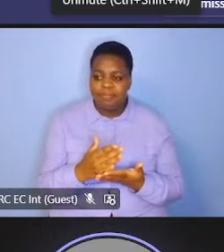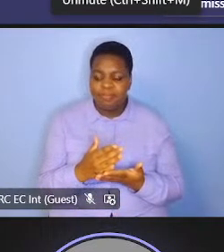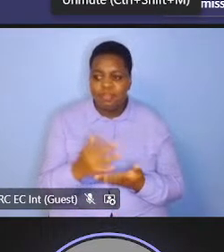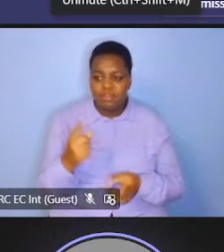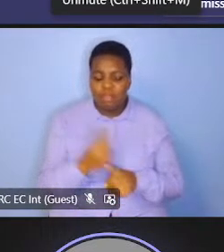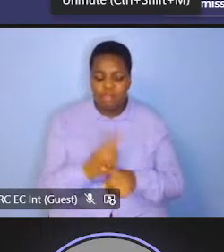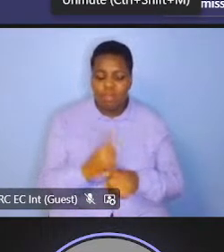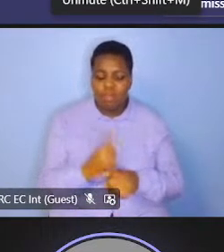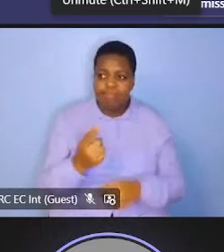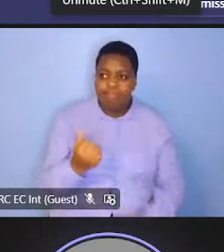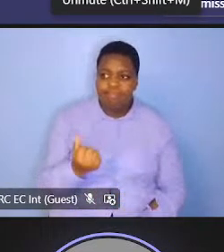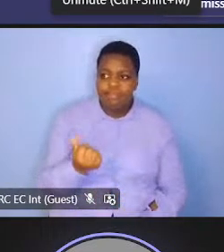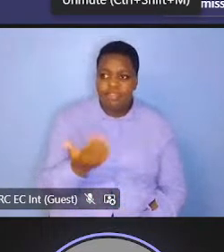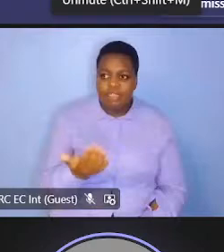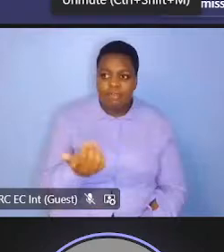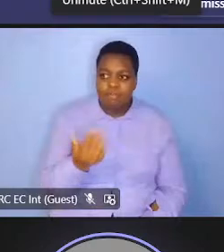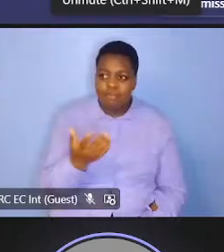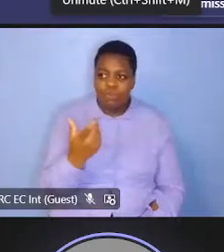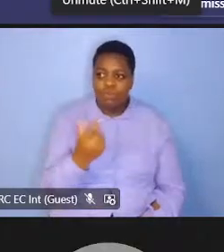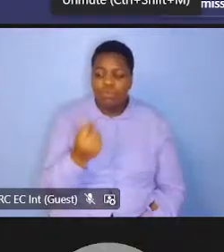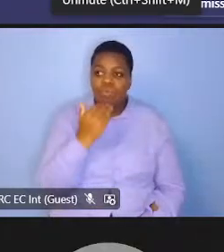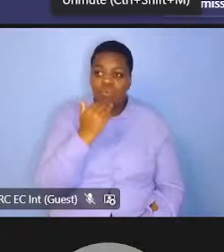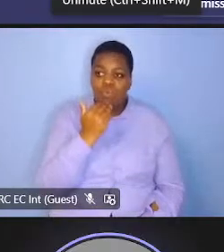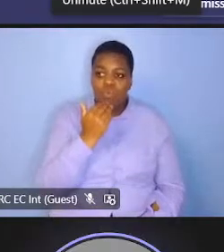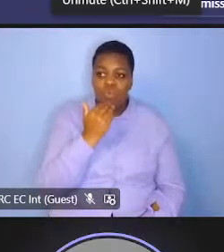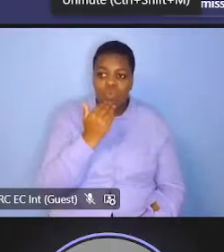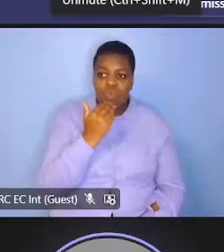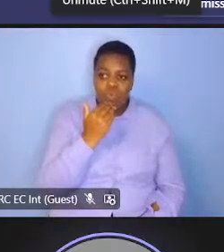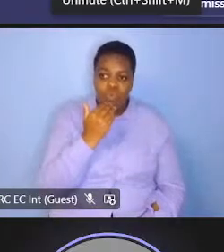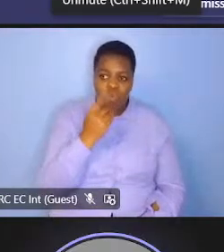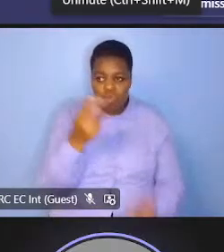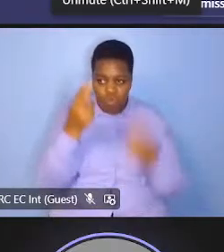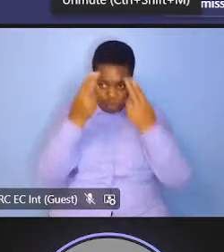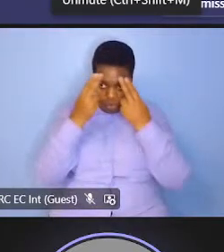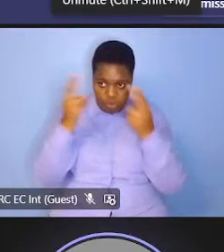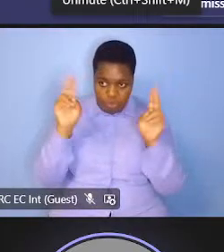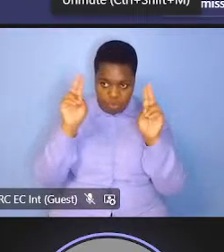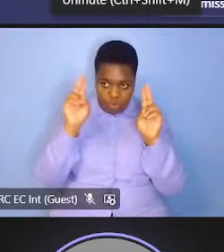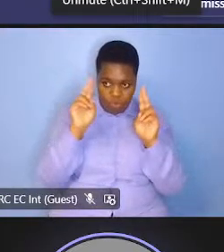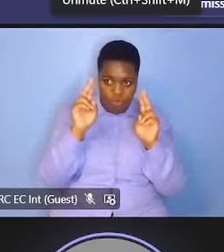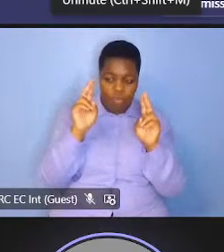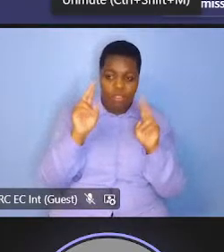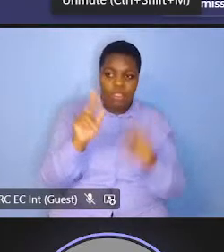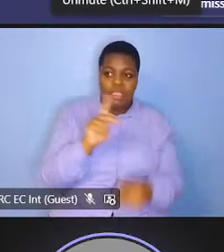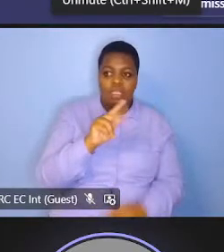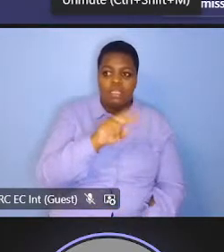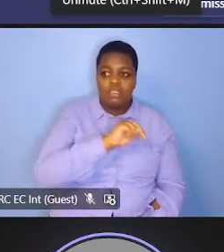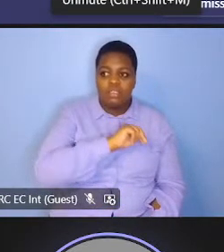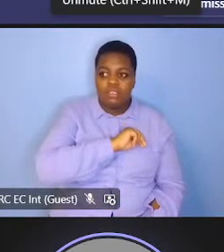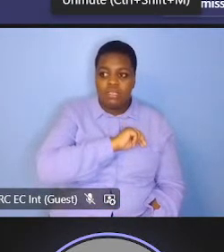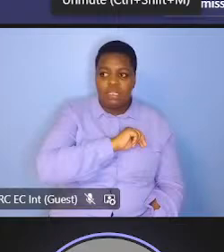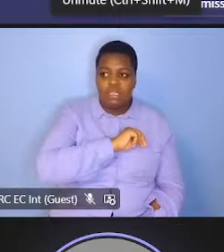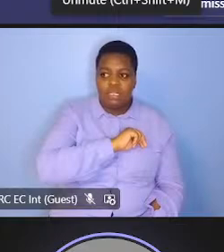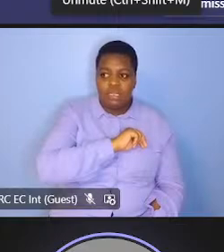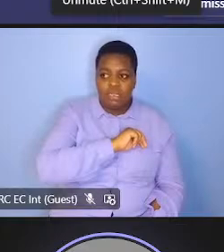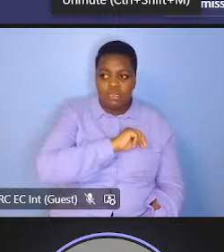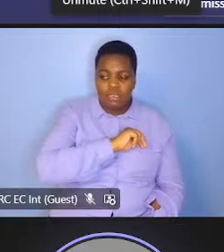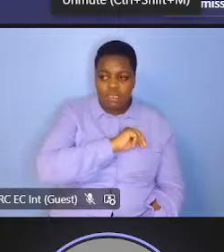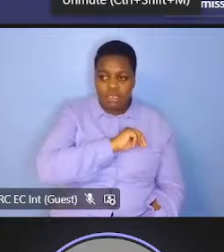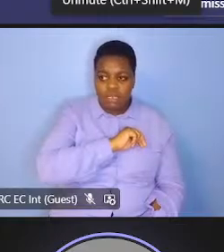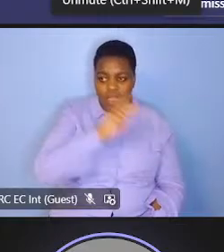submissions that were made by the University of KZN professor,